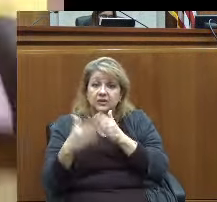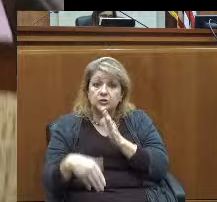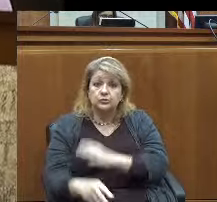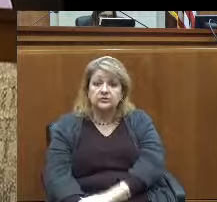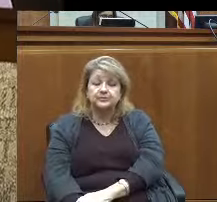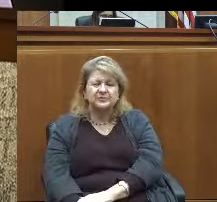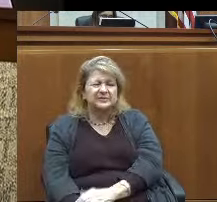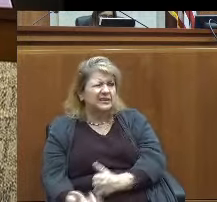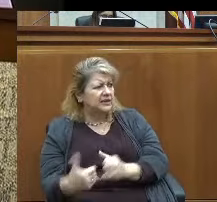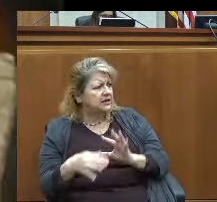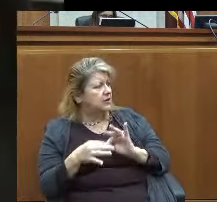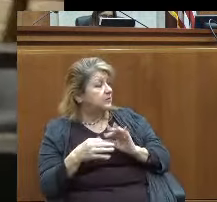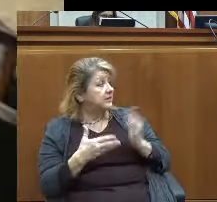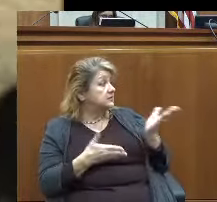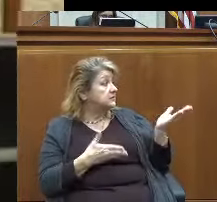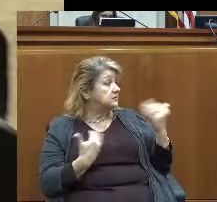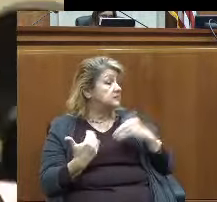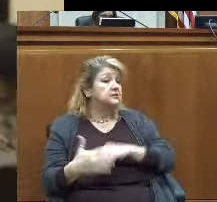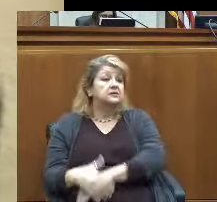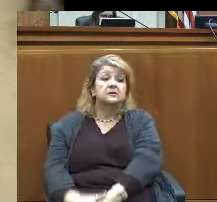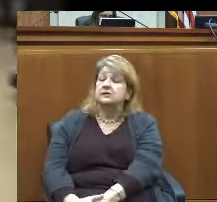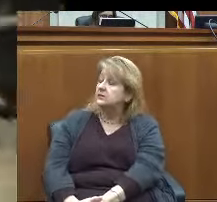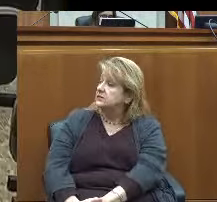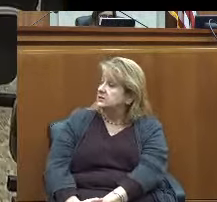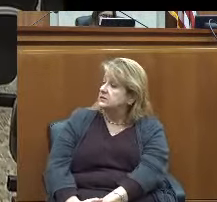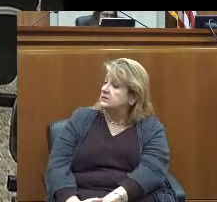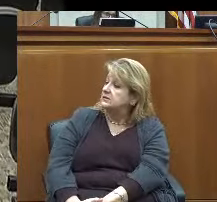Do you have any comments?